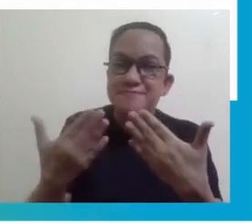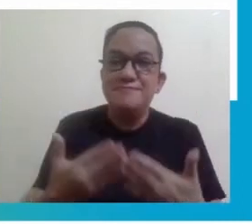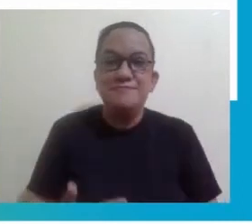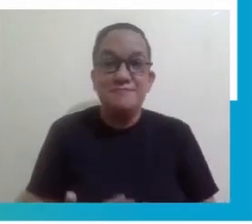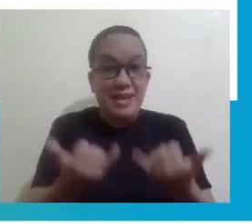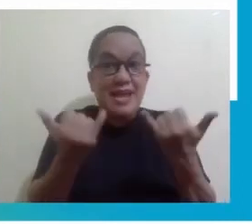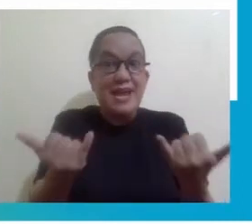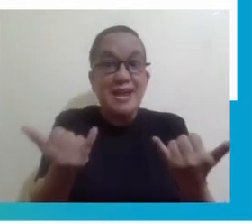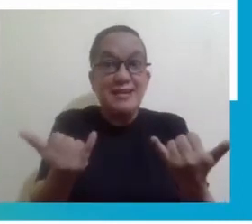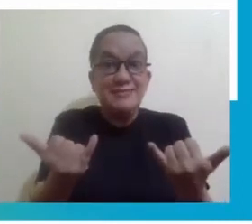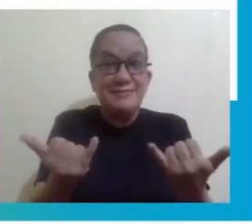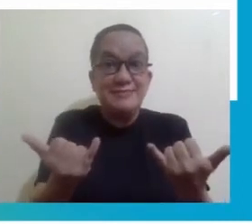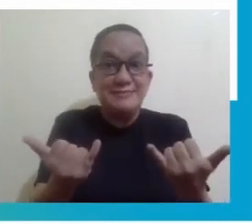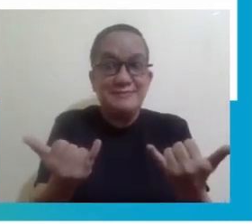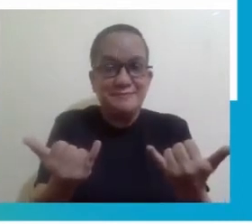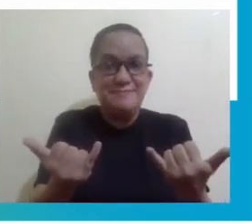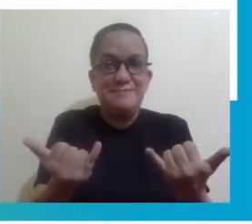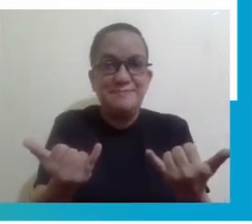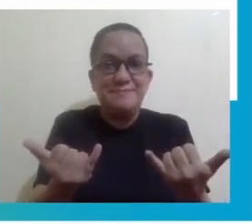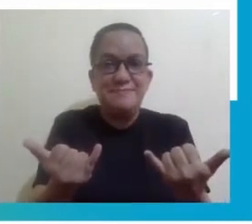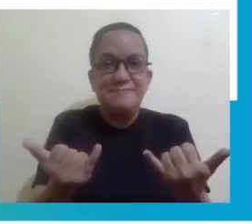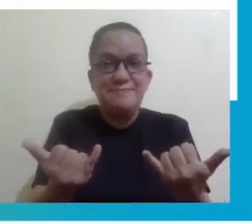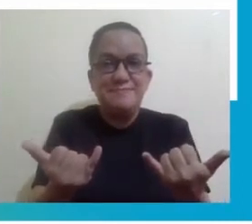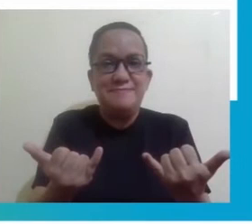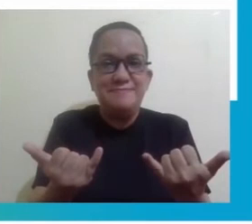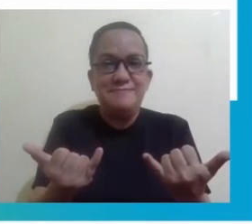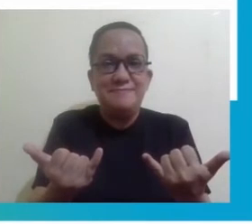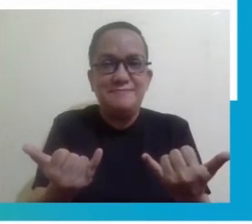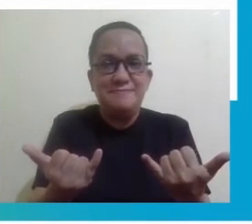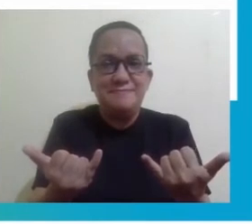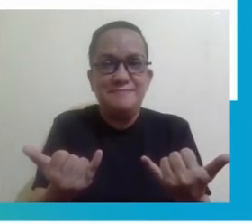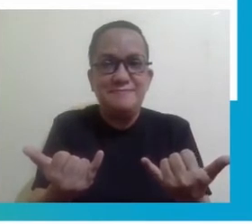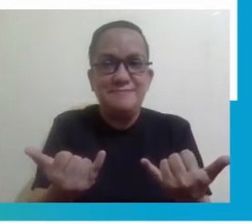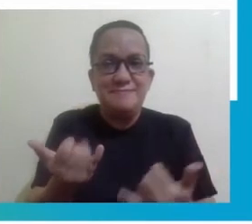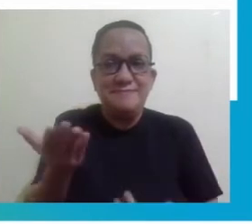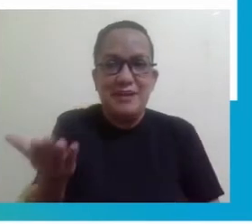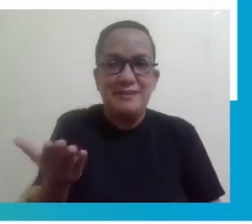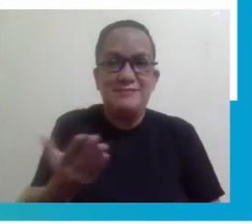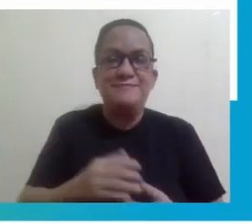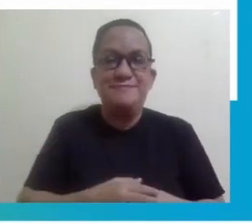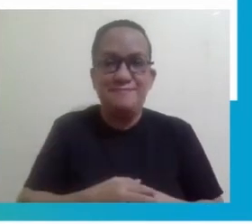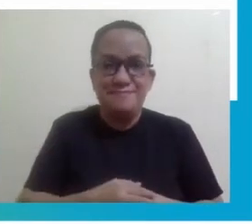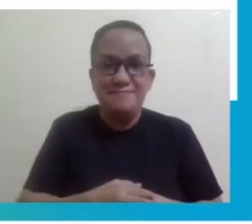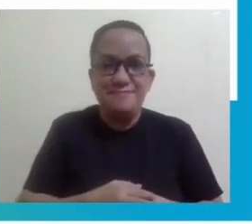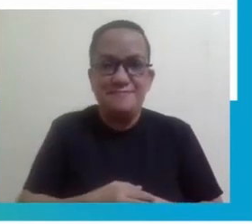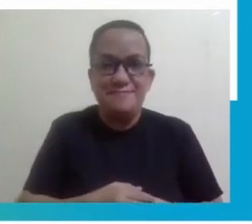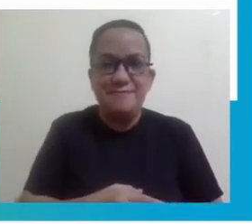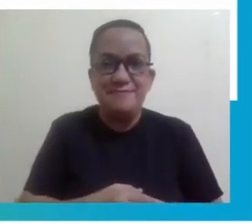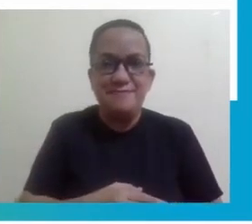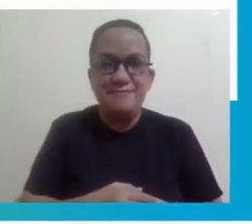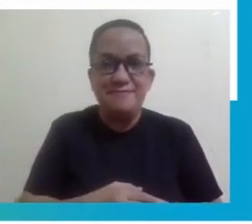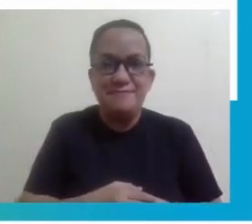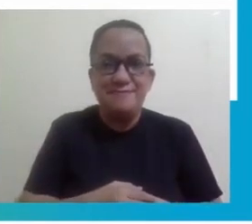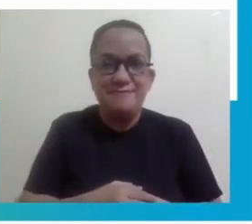Hemantha's strong interest in SPS. Thank you very much for your strong interest, of course. As you mentioned, you know,